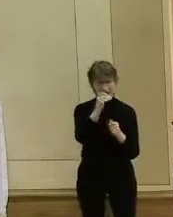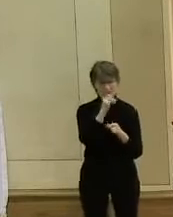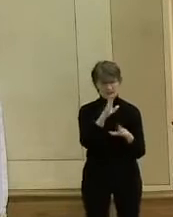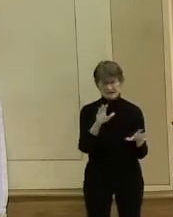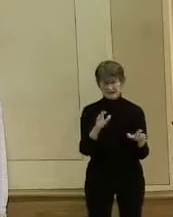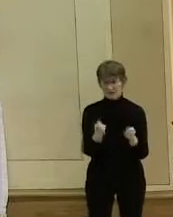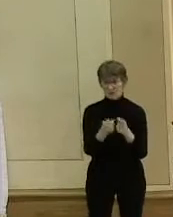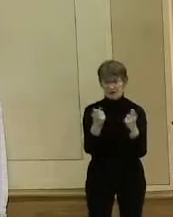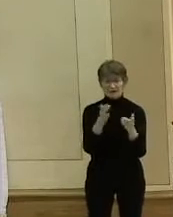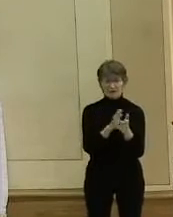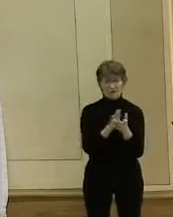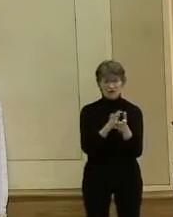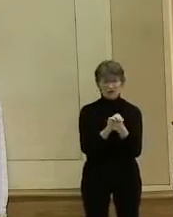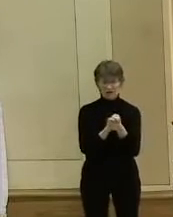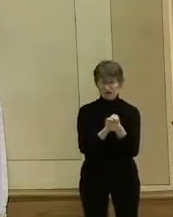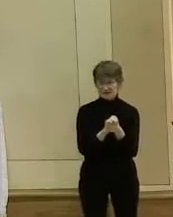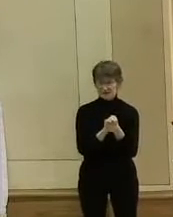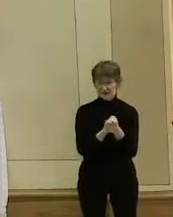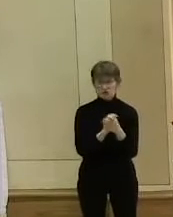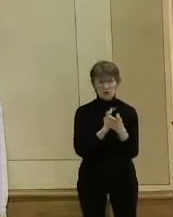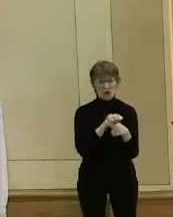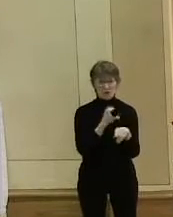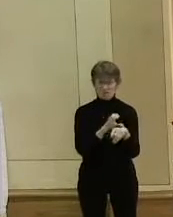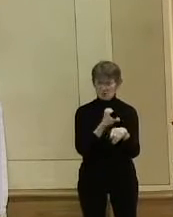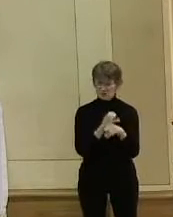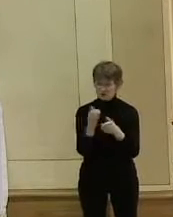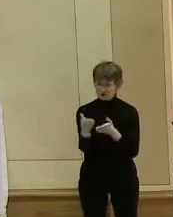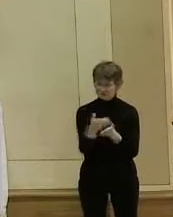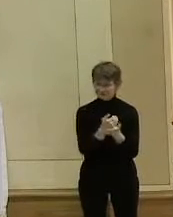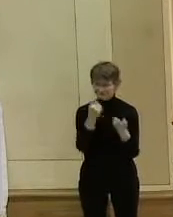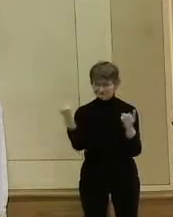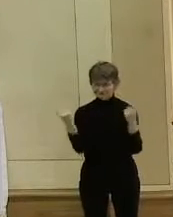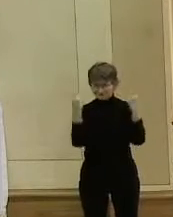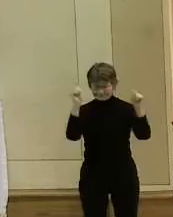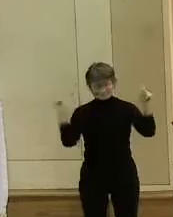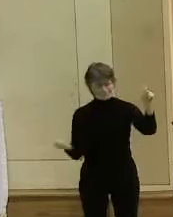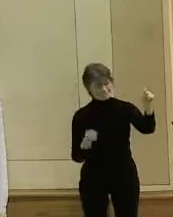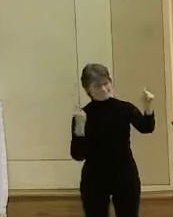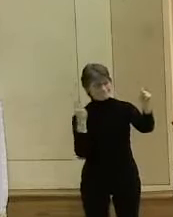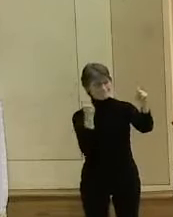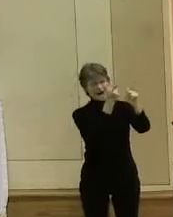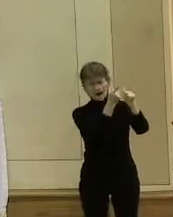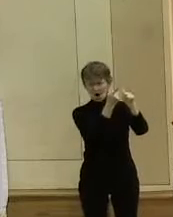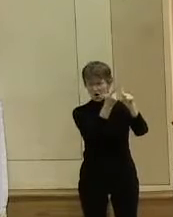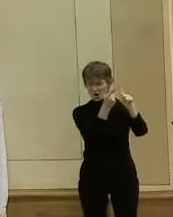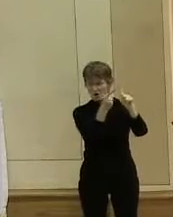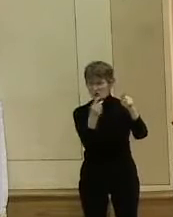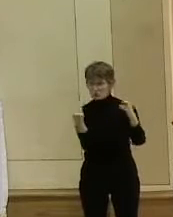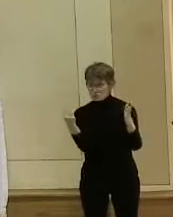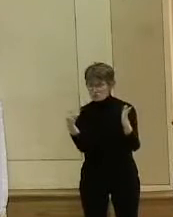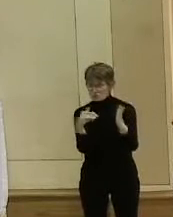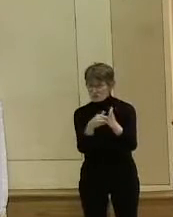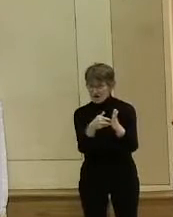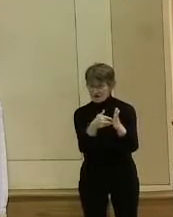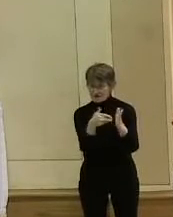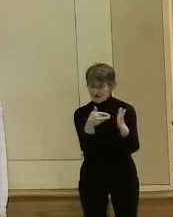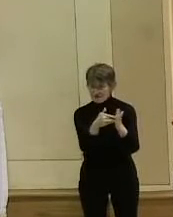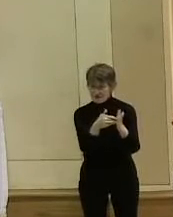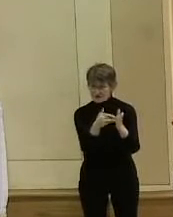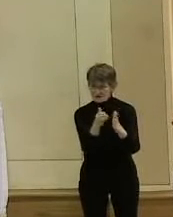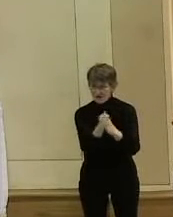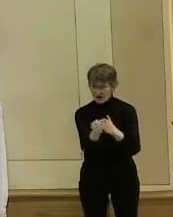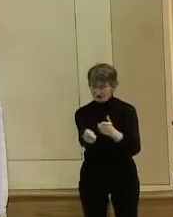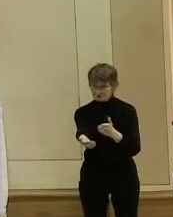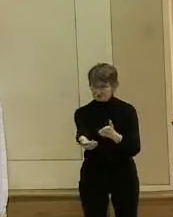you, and congratulations to our parish for coming together and overwhelmingly come to help and support